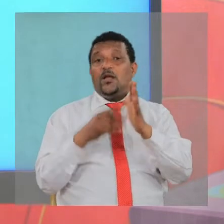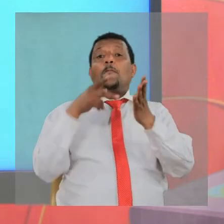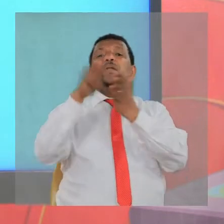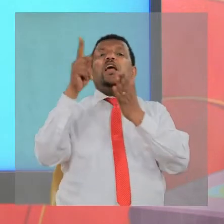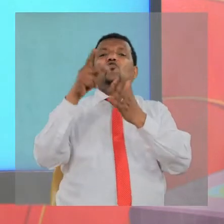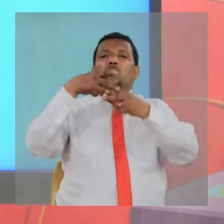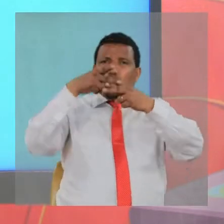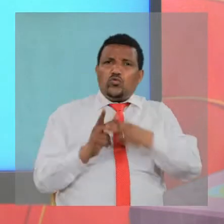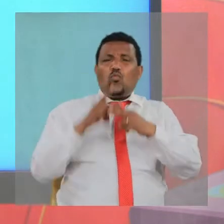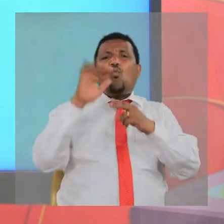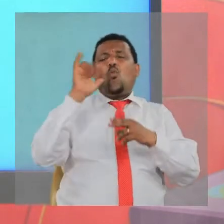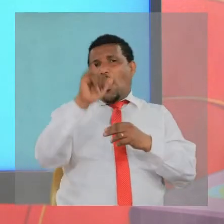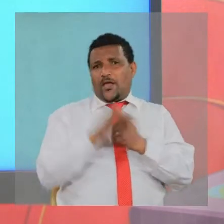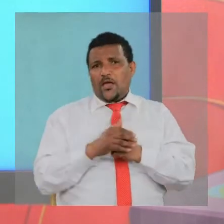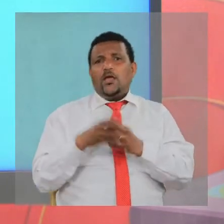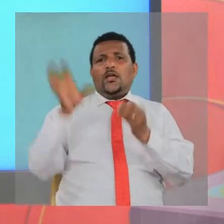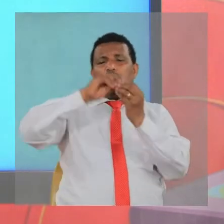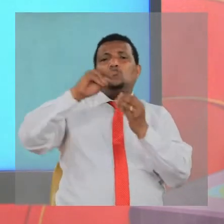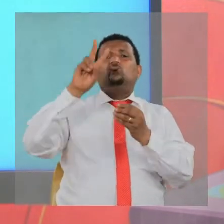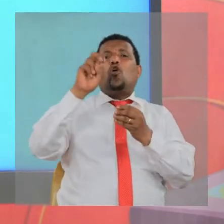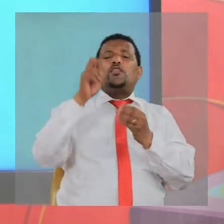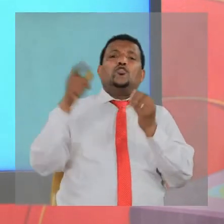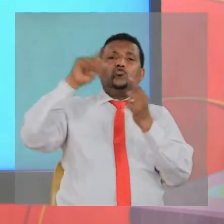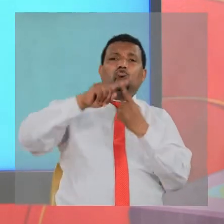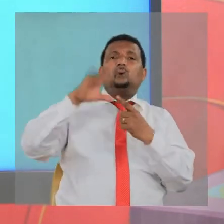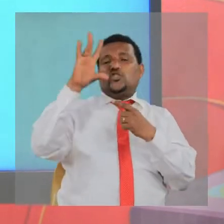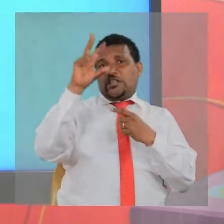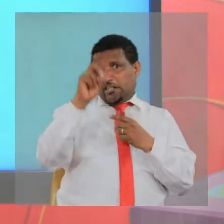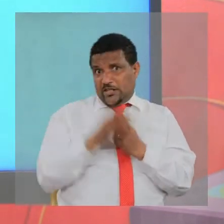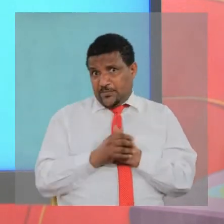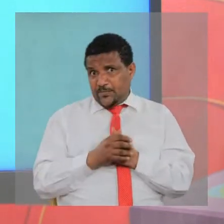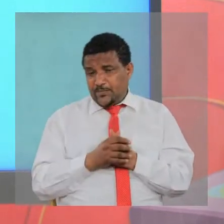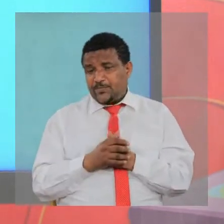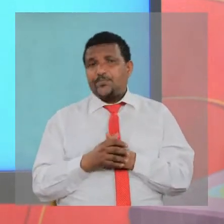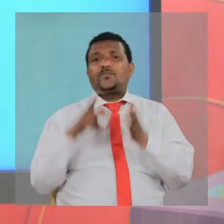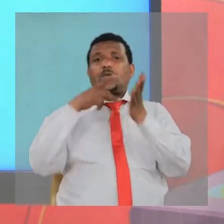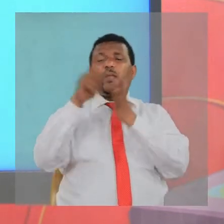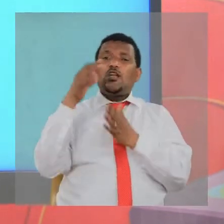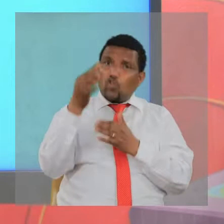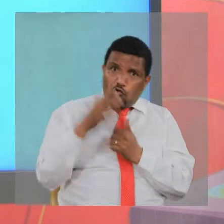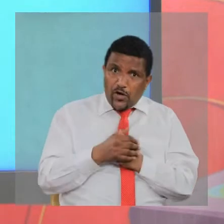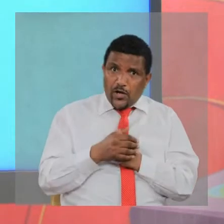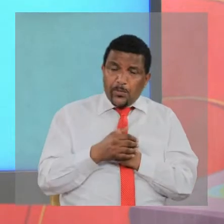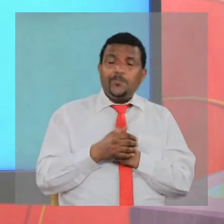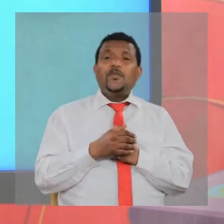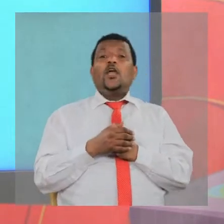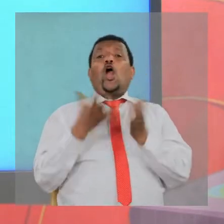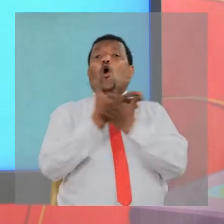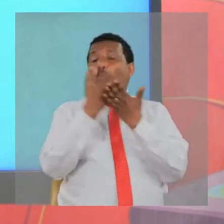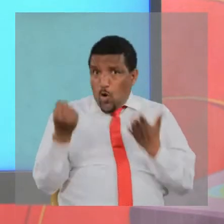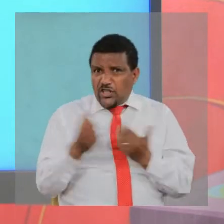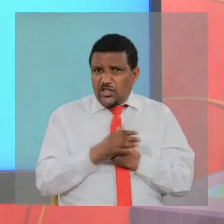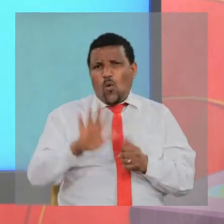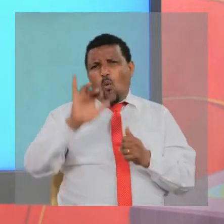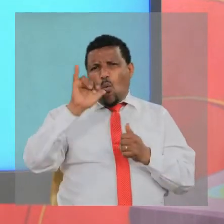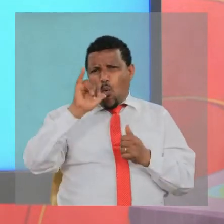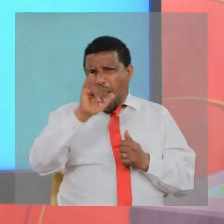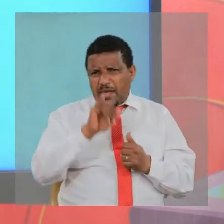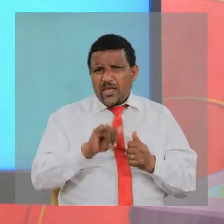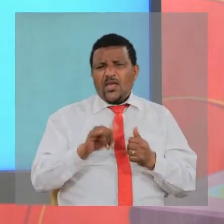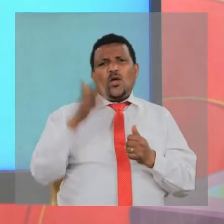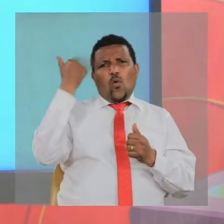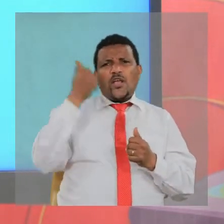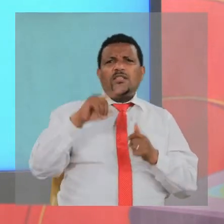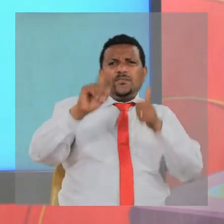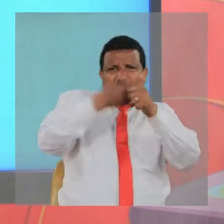of a kilogram of good Y increase from 20 to 30, price of commodity Y